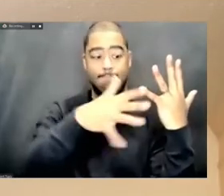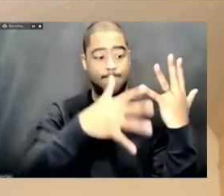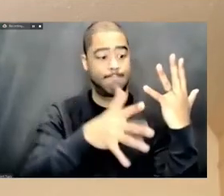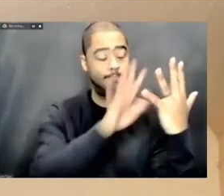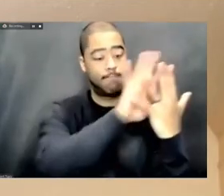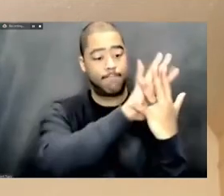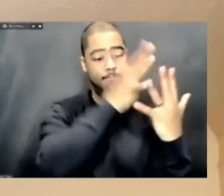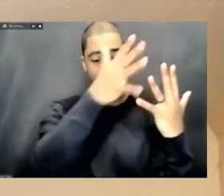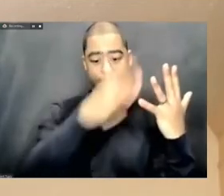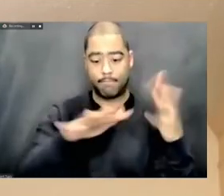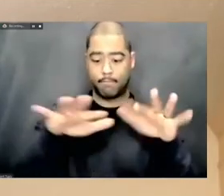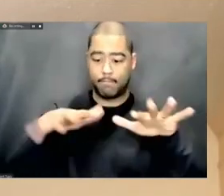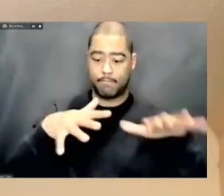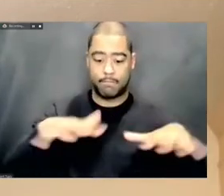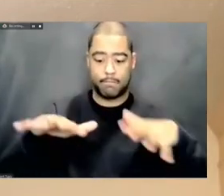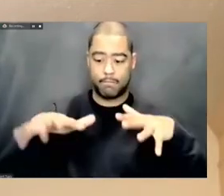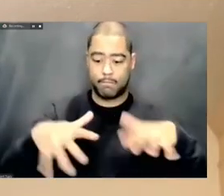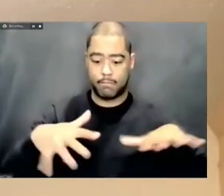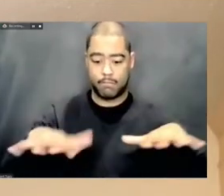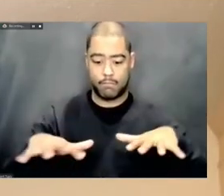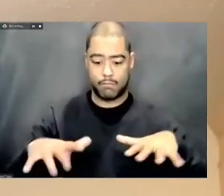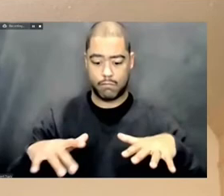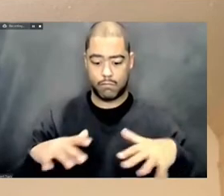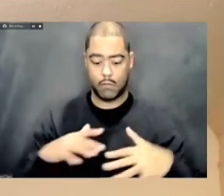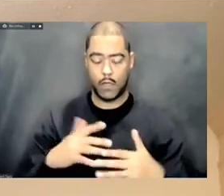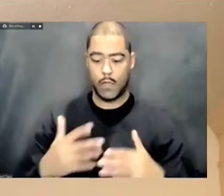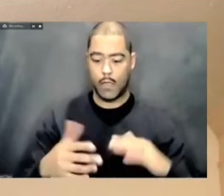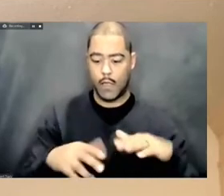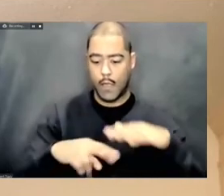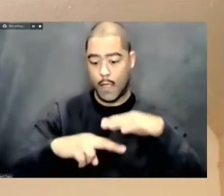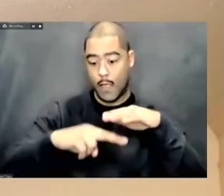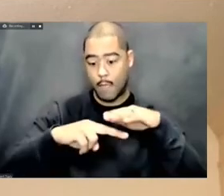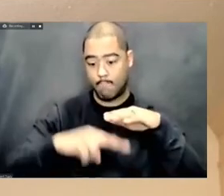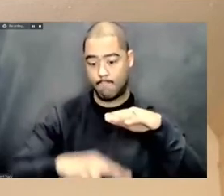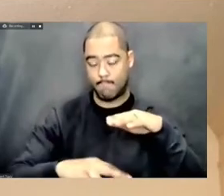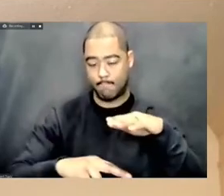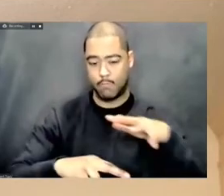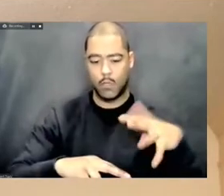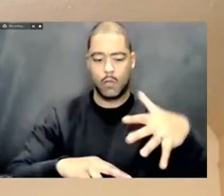My hands cup each other the way hers did.